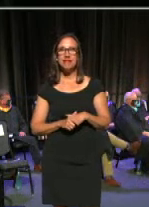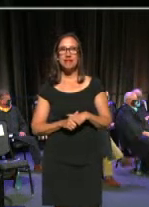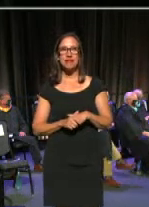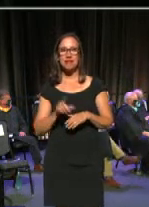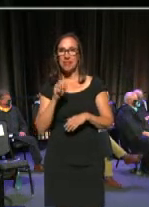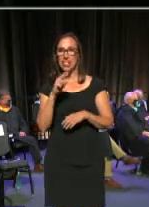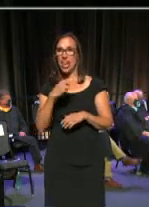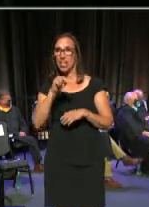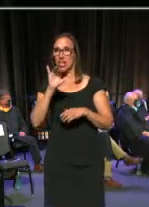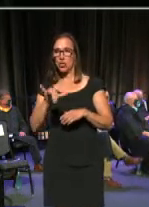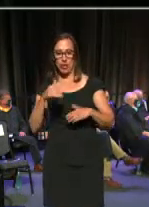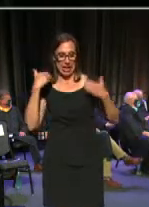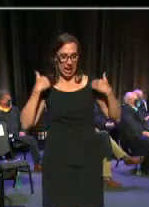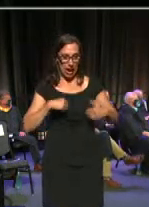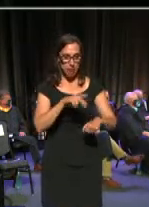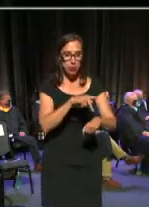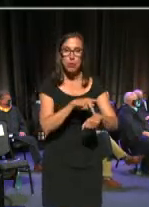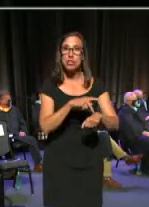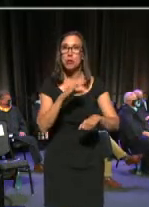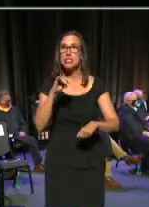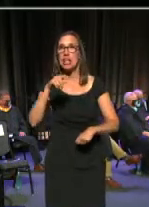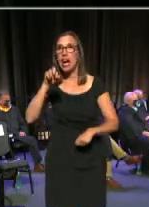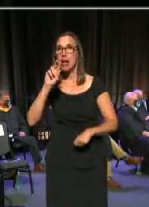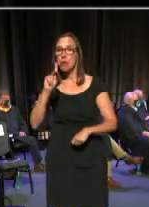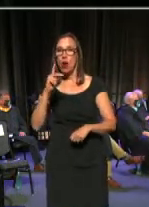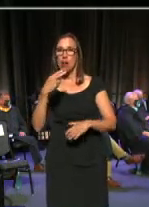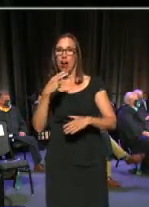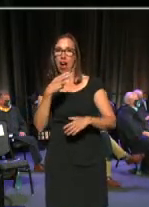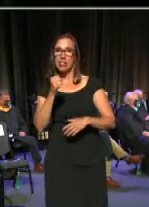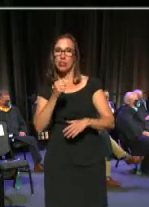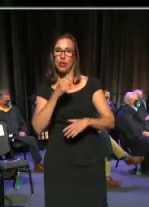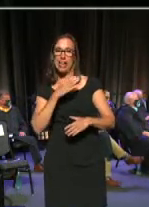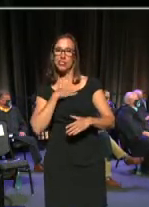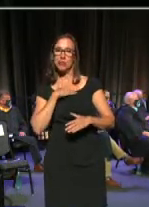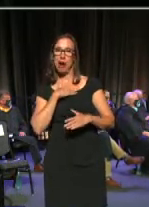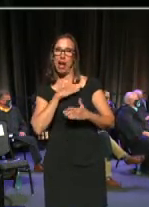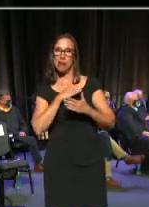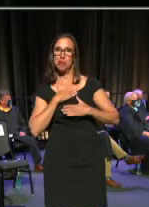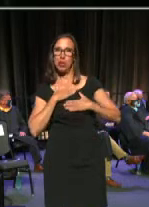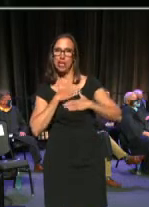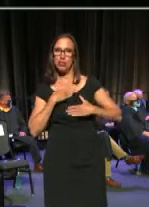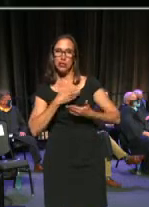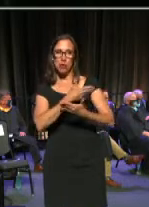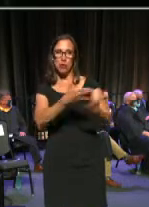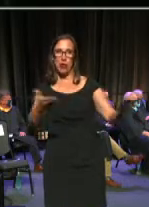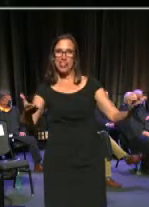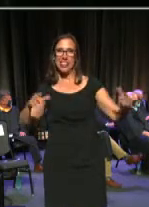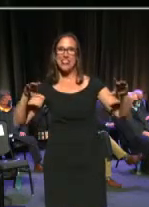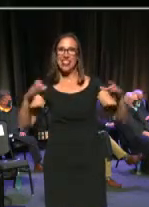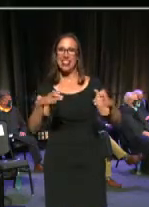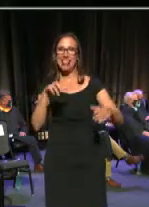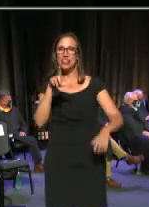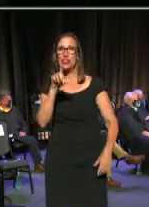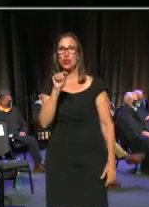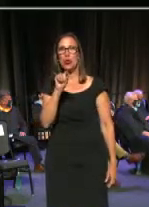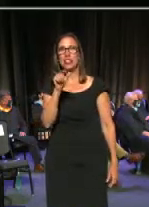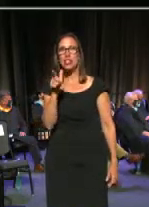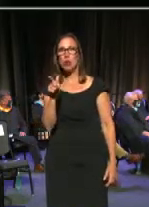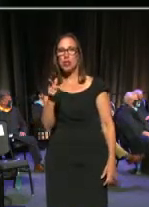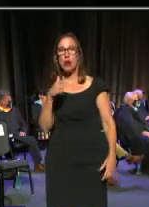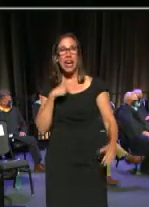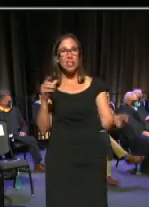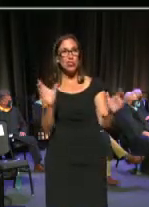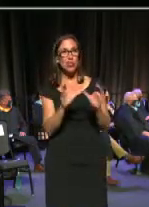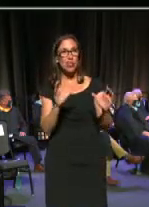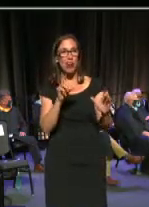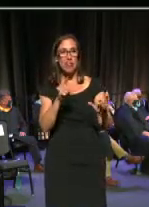Dr. Henry is principal of Cypress Park High School. It is my pleasure to present to you the class of 2021 and